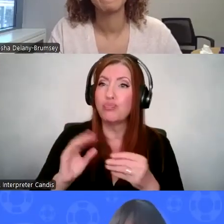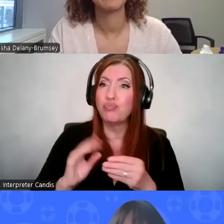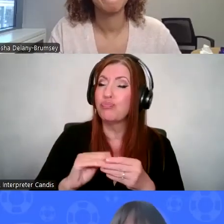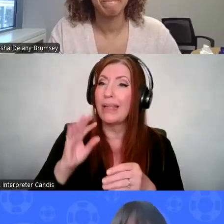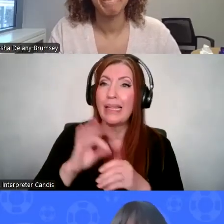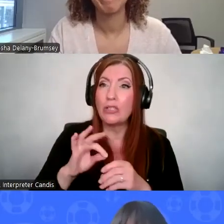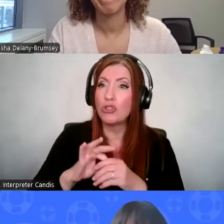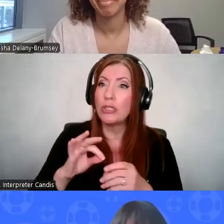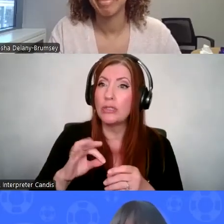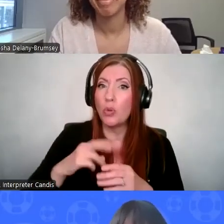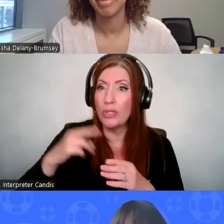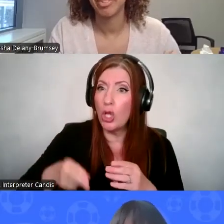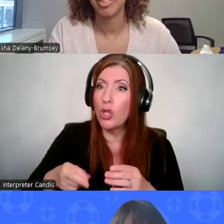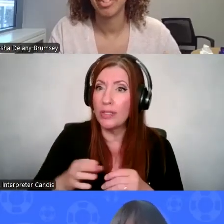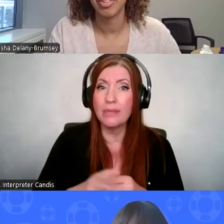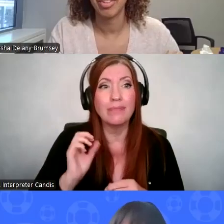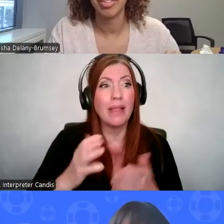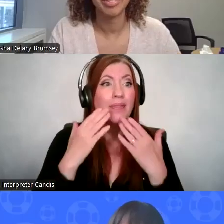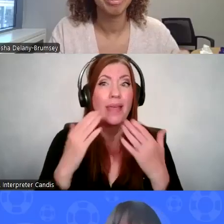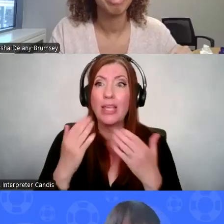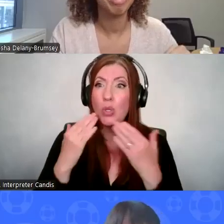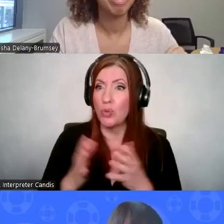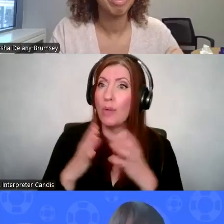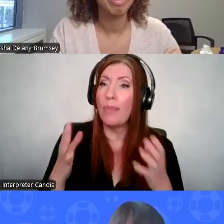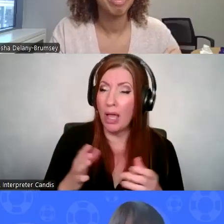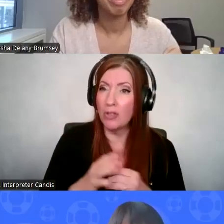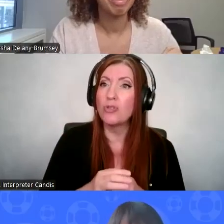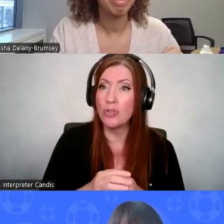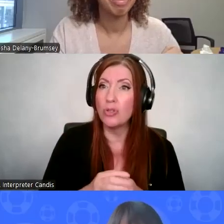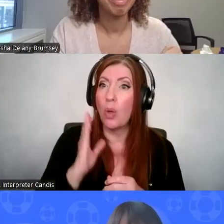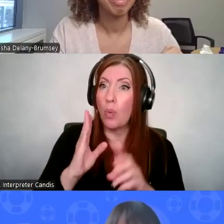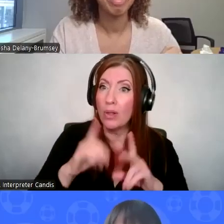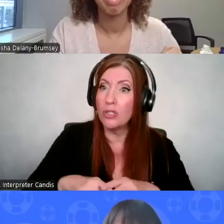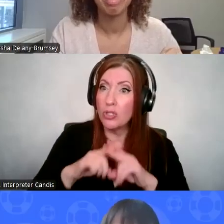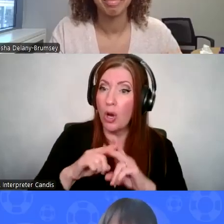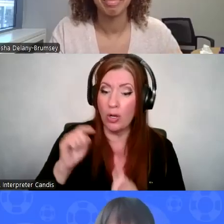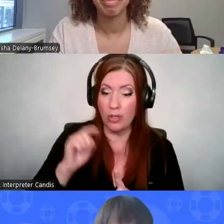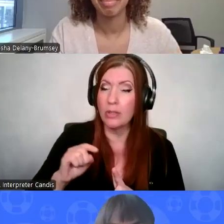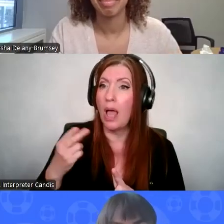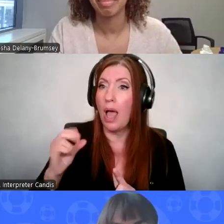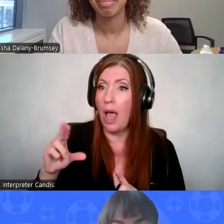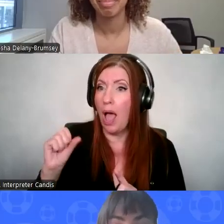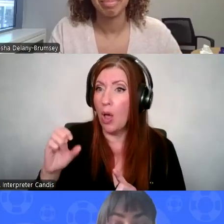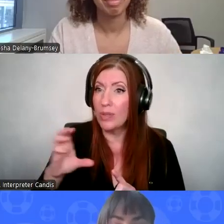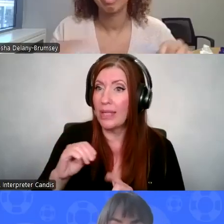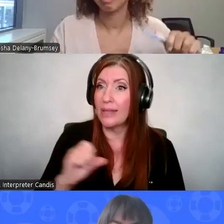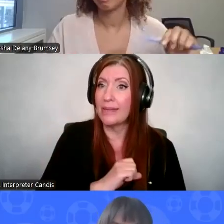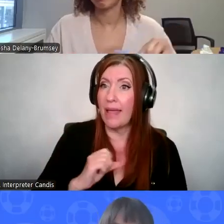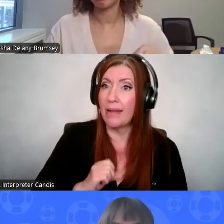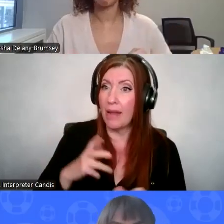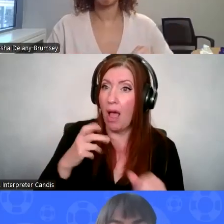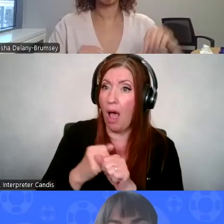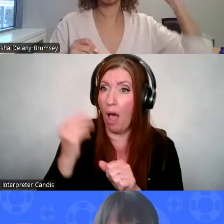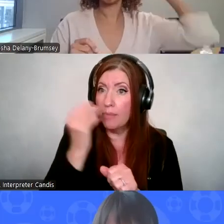results. Thank you so much. So yeah, I will start on House and Senate updates and where things are